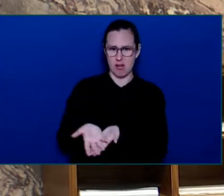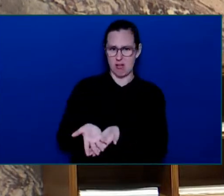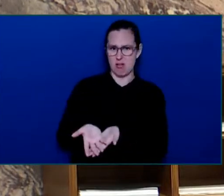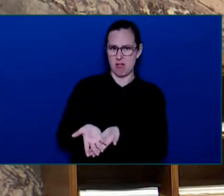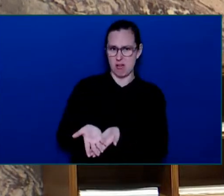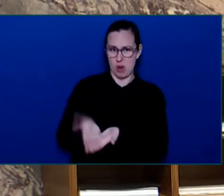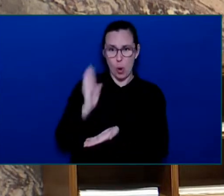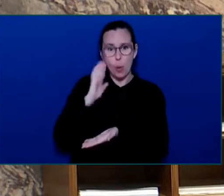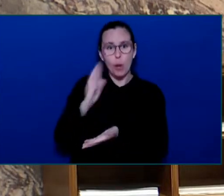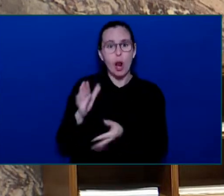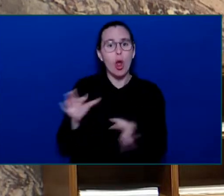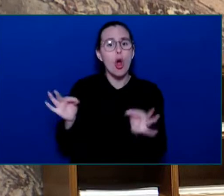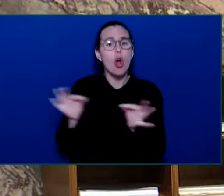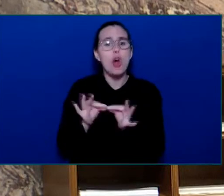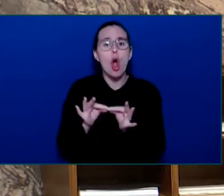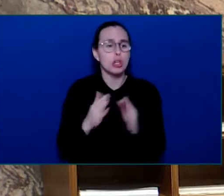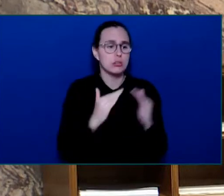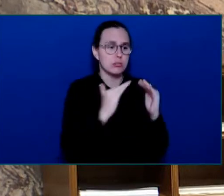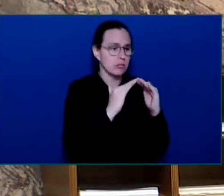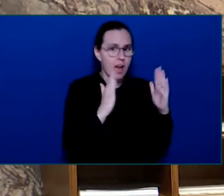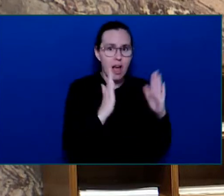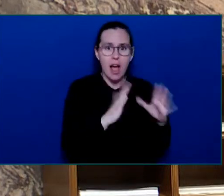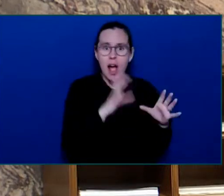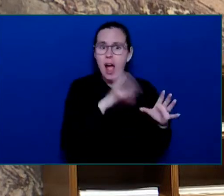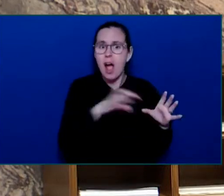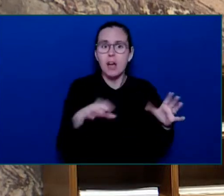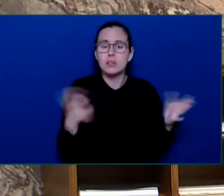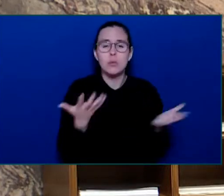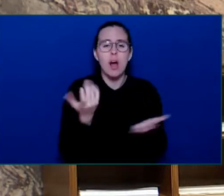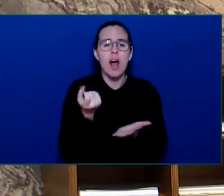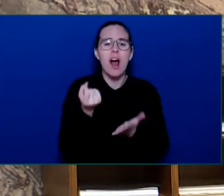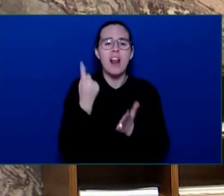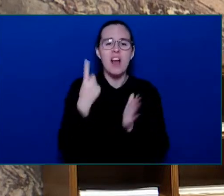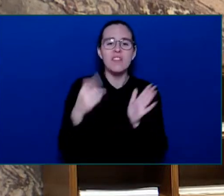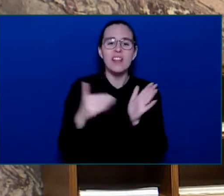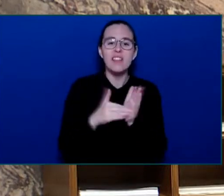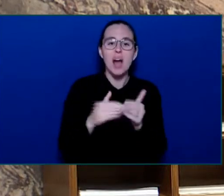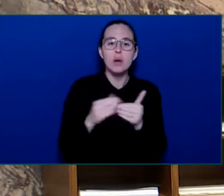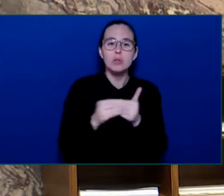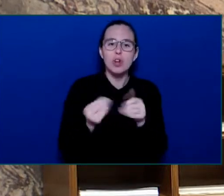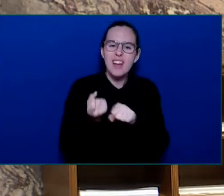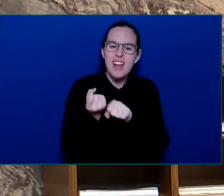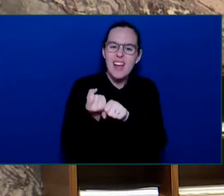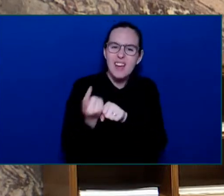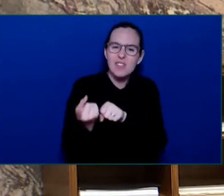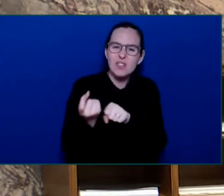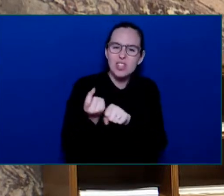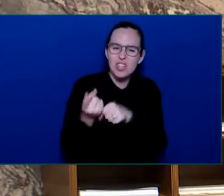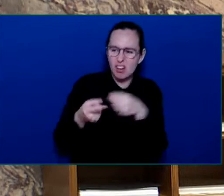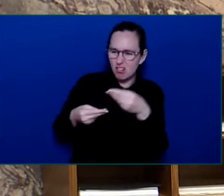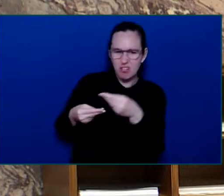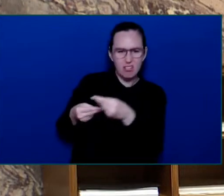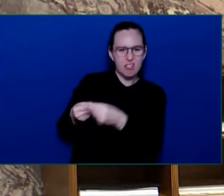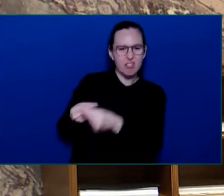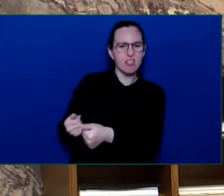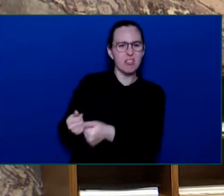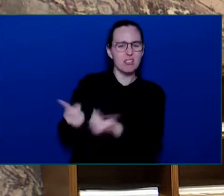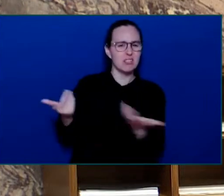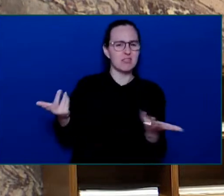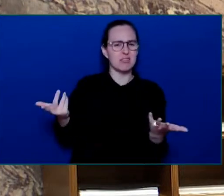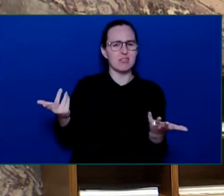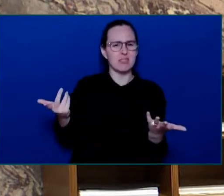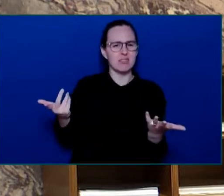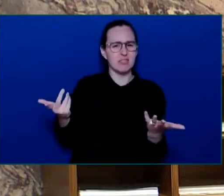not shared with British Columbians. What people want is a premier who stands up and fights for them instead of this premier who refuses to do